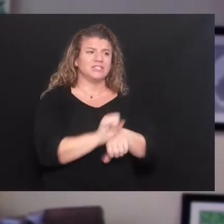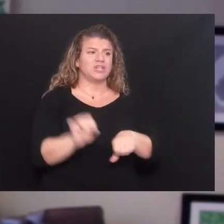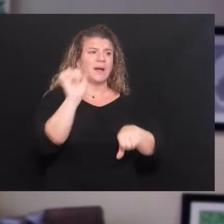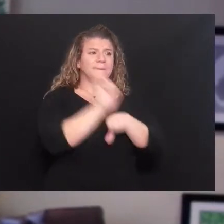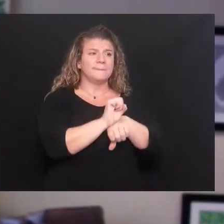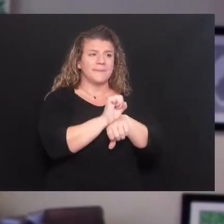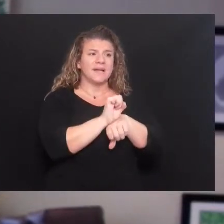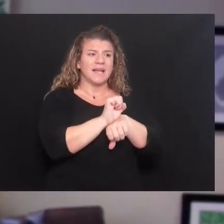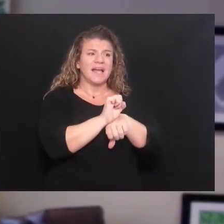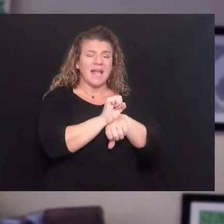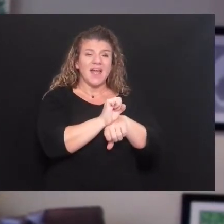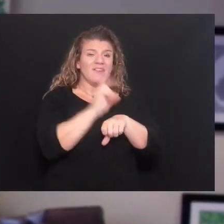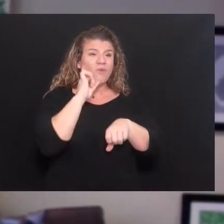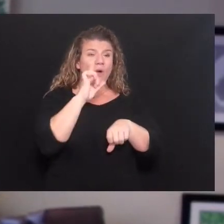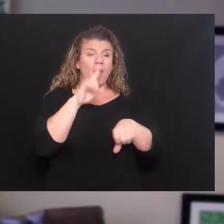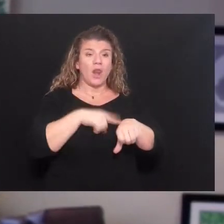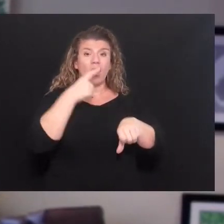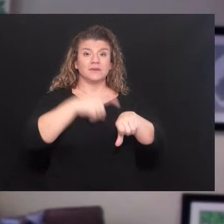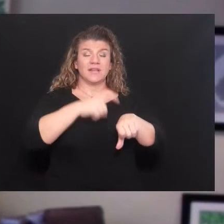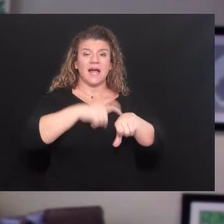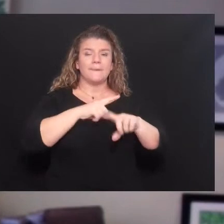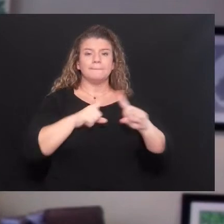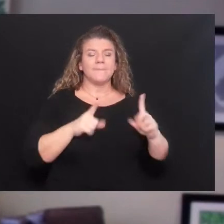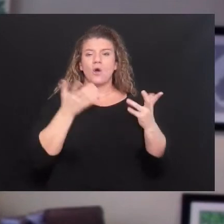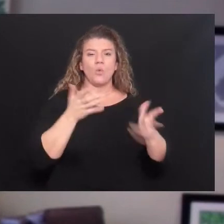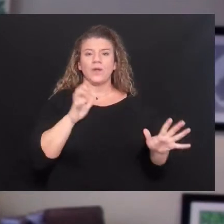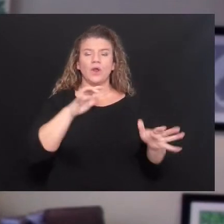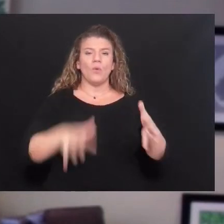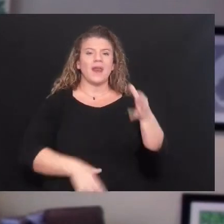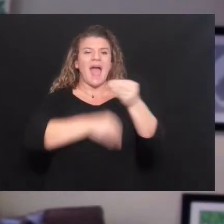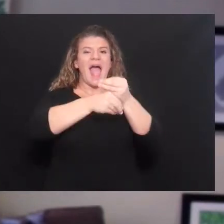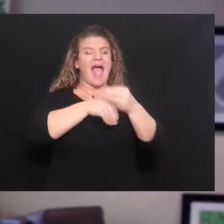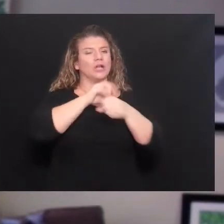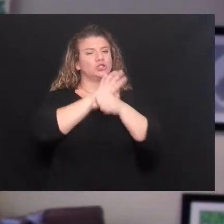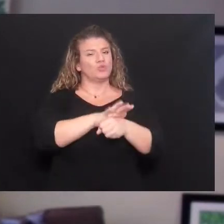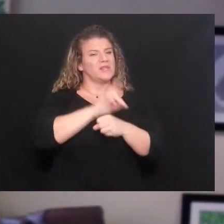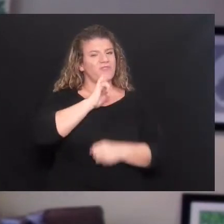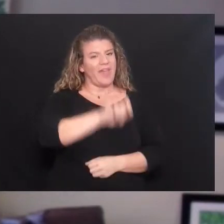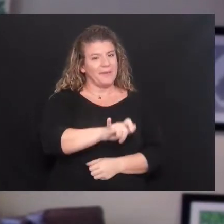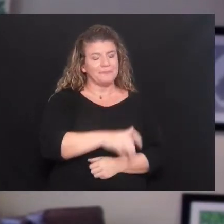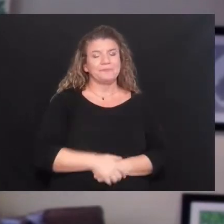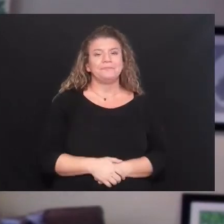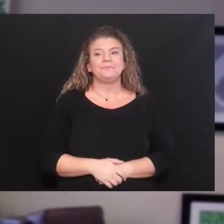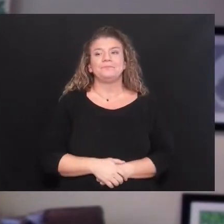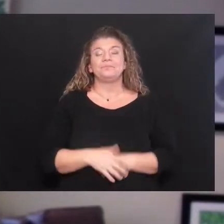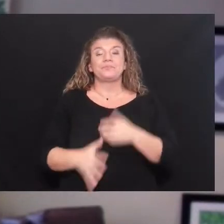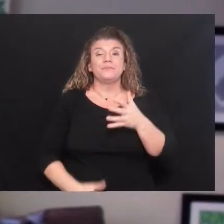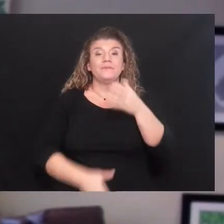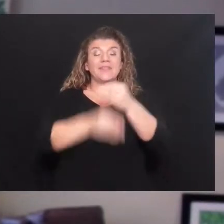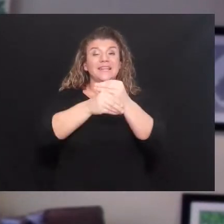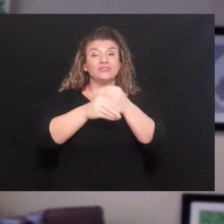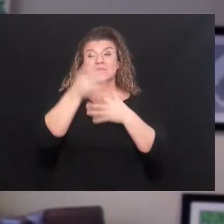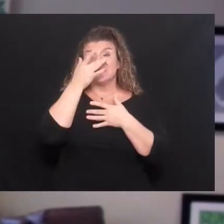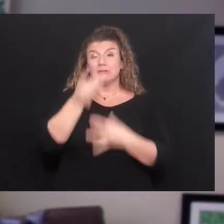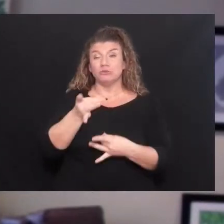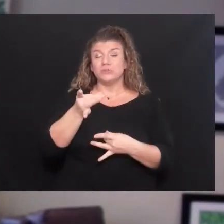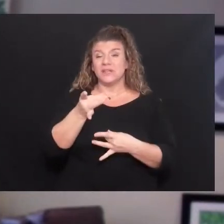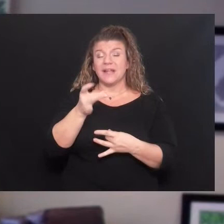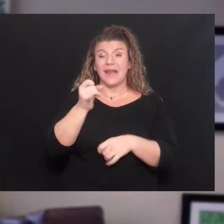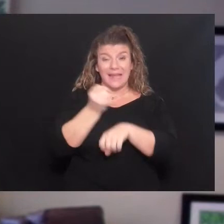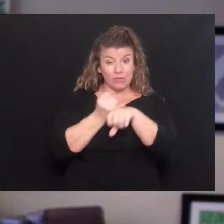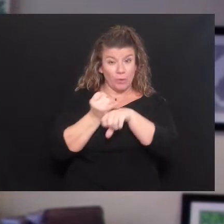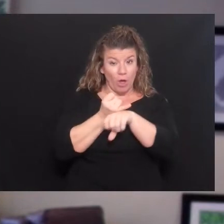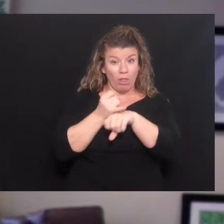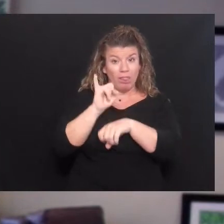for a very long time, but we don't want to add to stress with them. In addition, it's interesting that the country of Israel